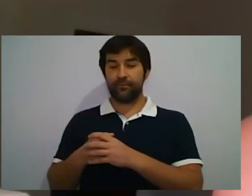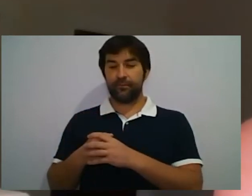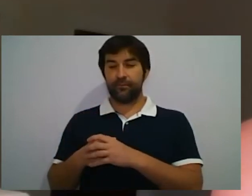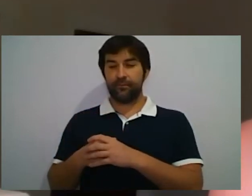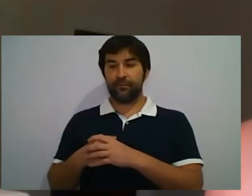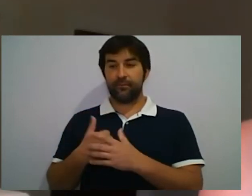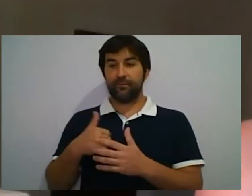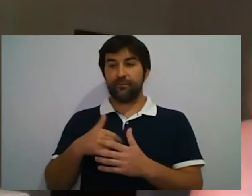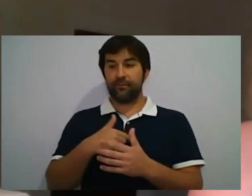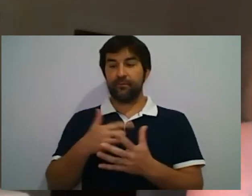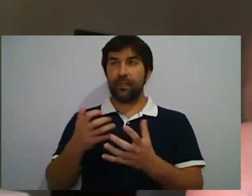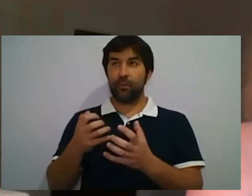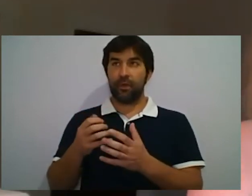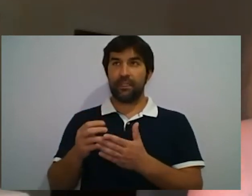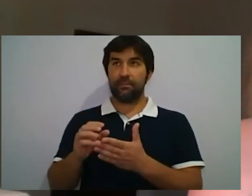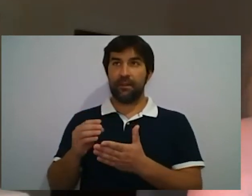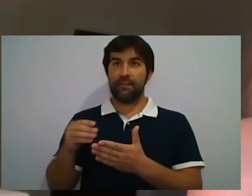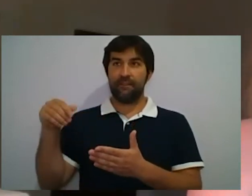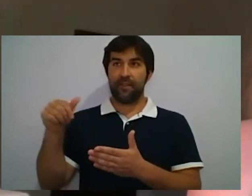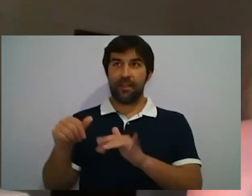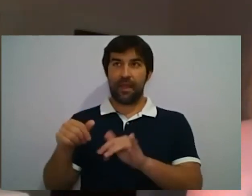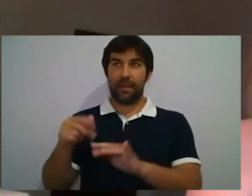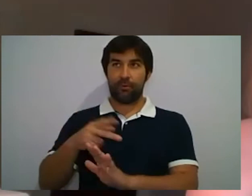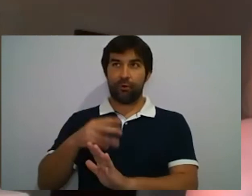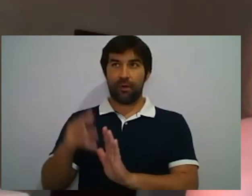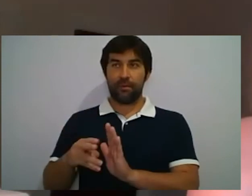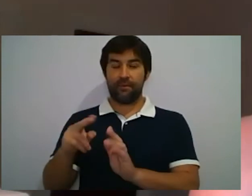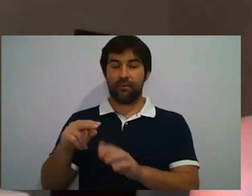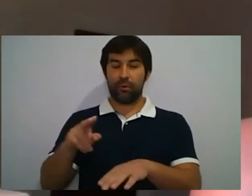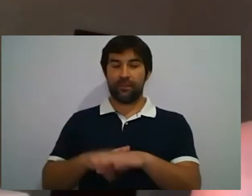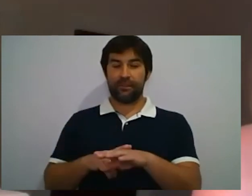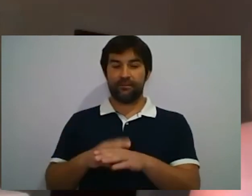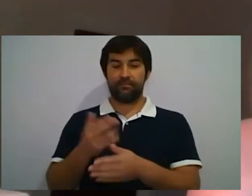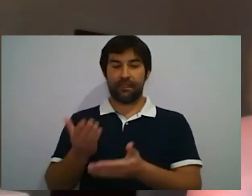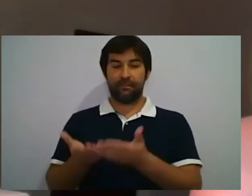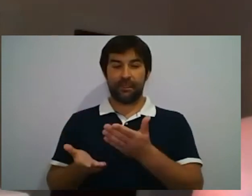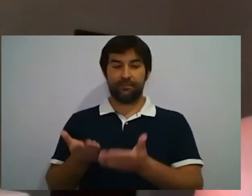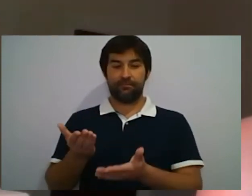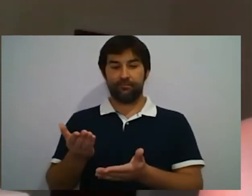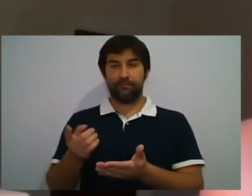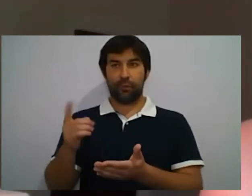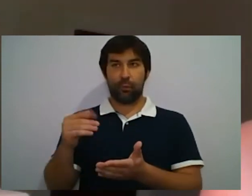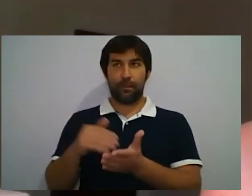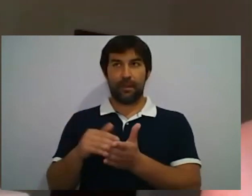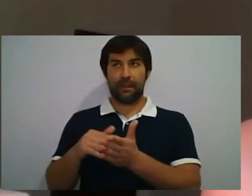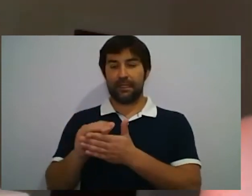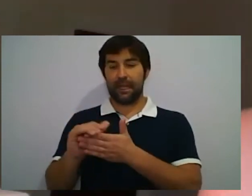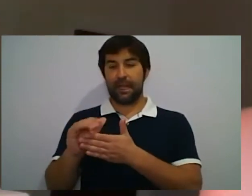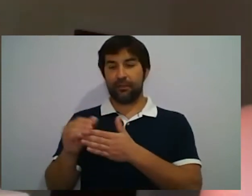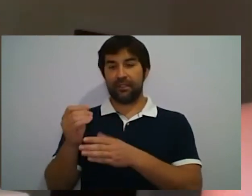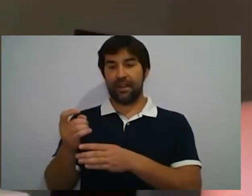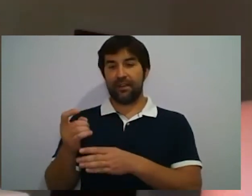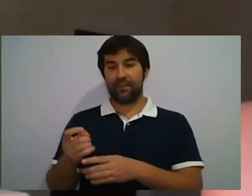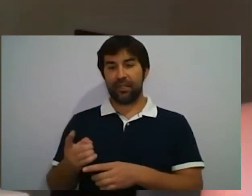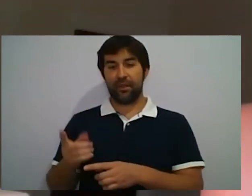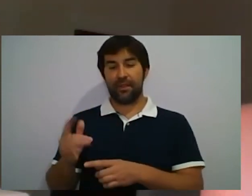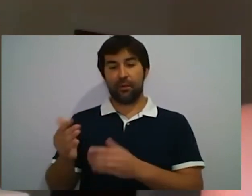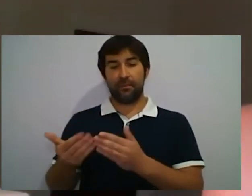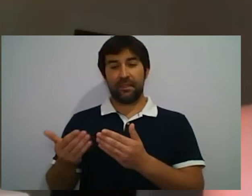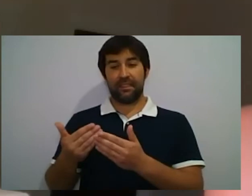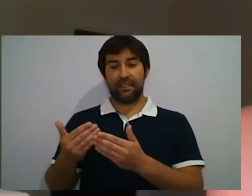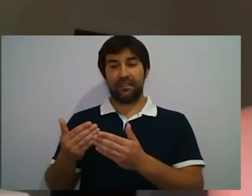them out in the group chat. I've received 2 questions privately, which I'll go through in just a second, but I also wanted to make space for anybody who called